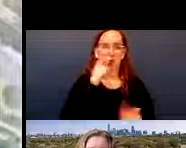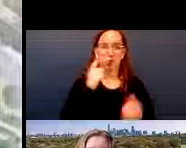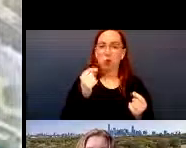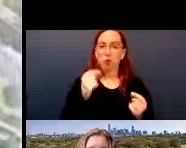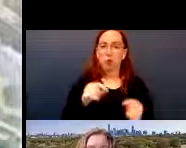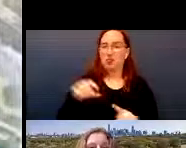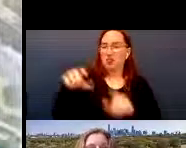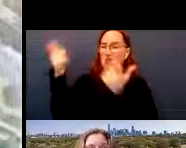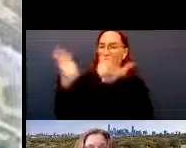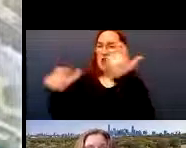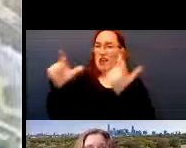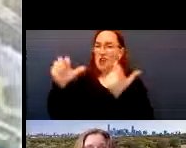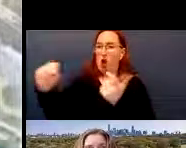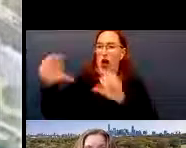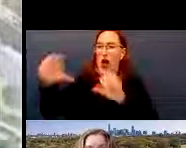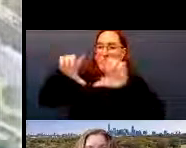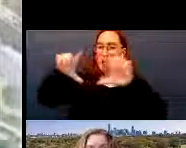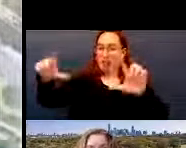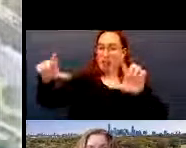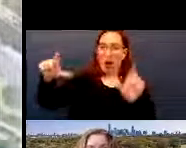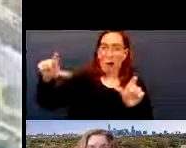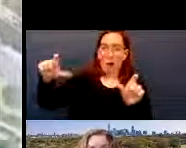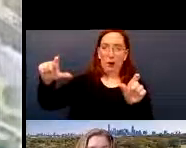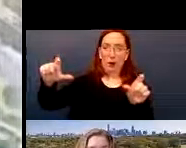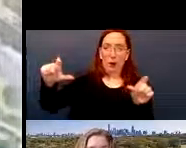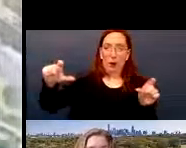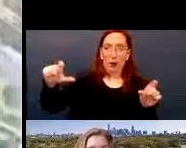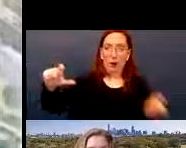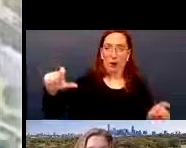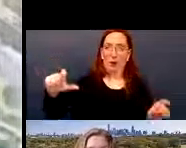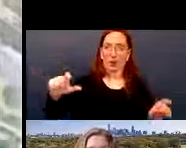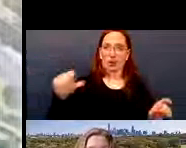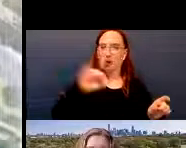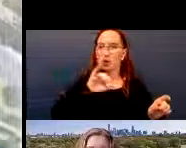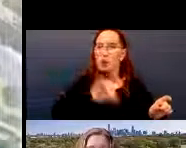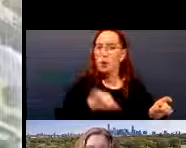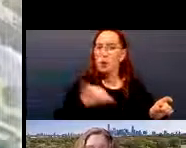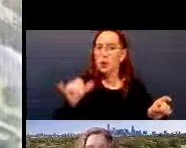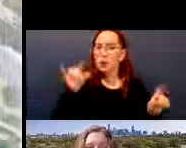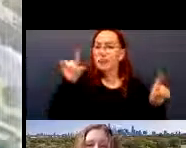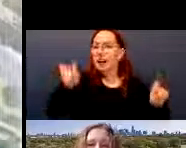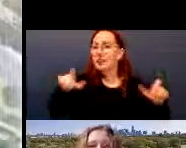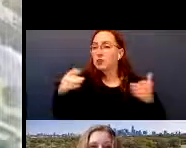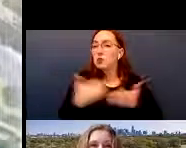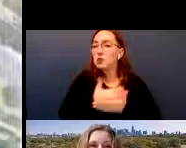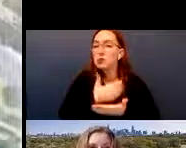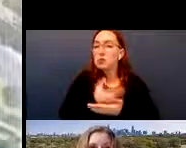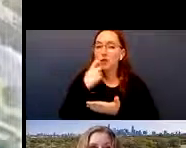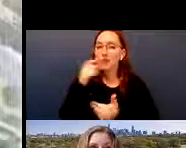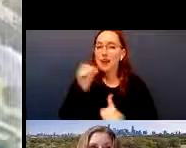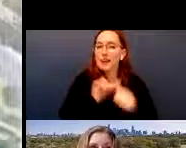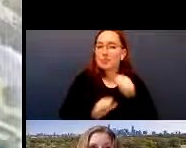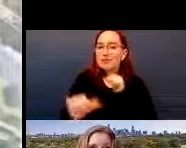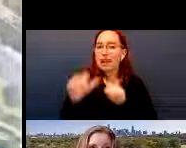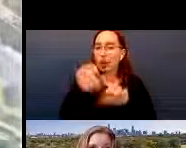the idea of a new location for Zilker Hillside Theater, as shown here. There is a new pedestrian